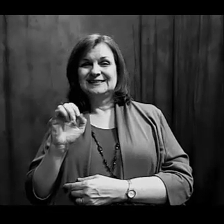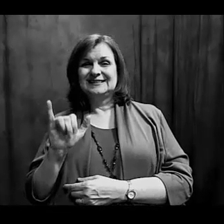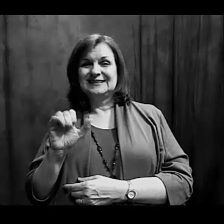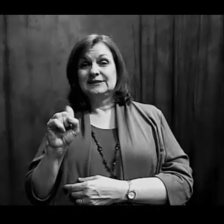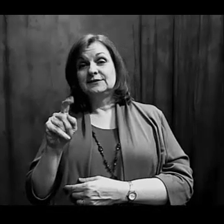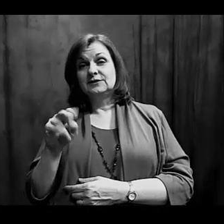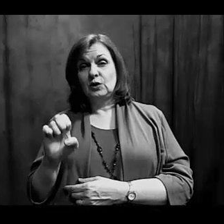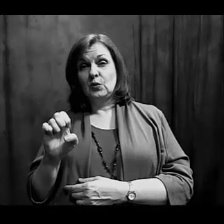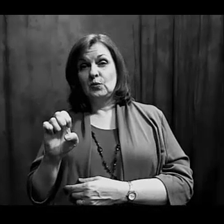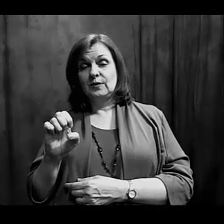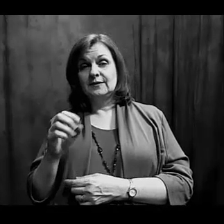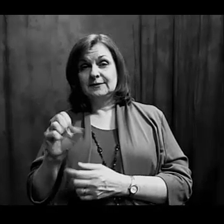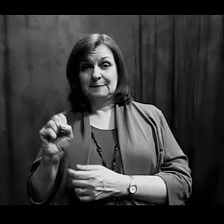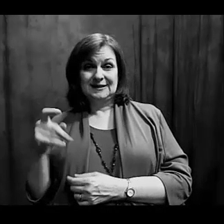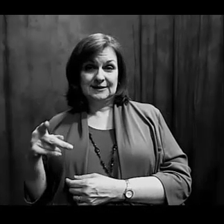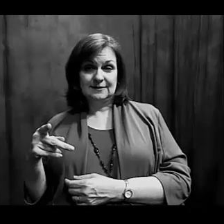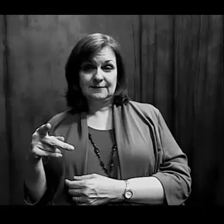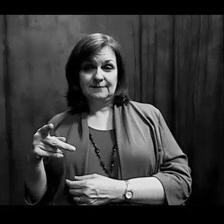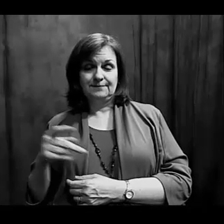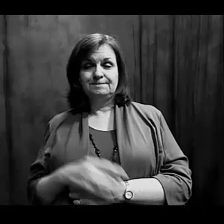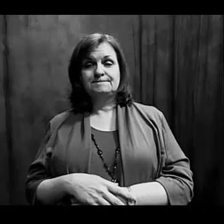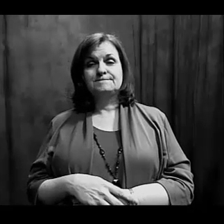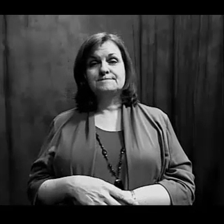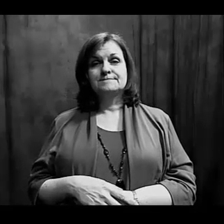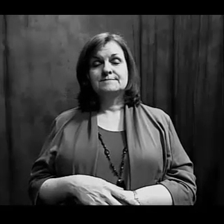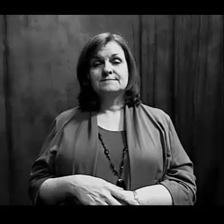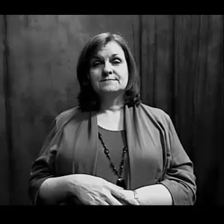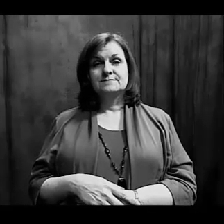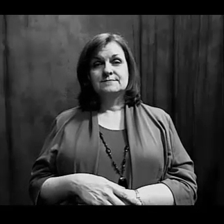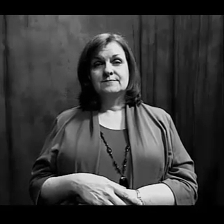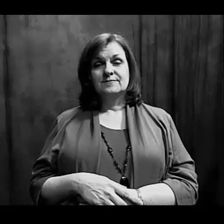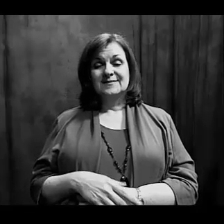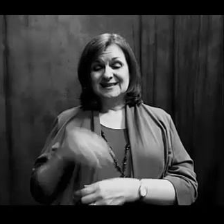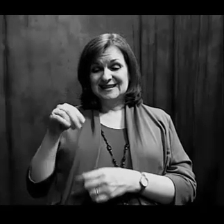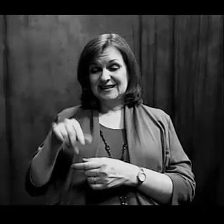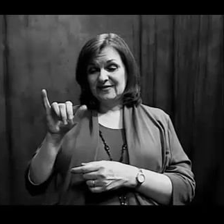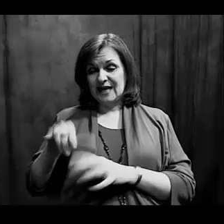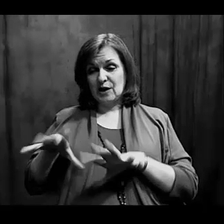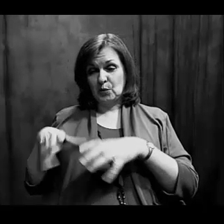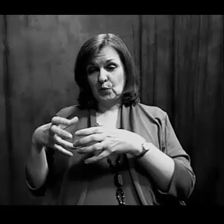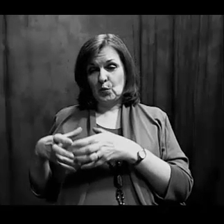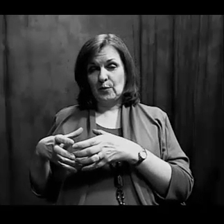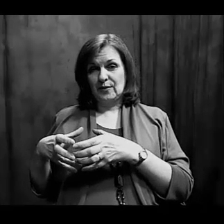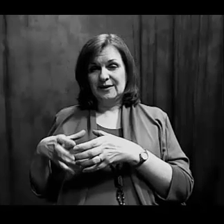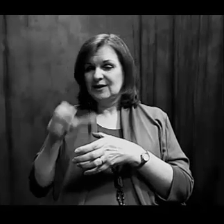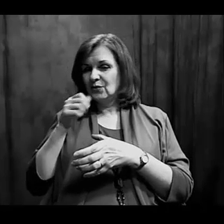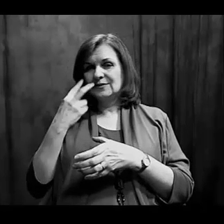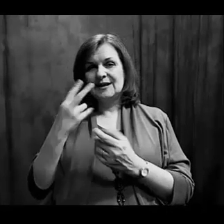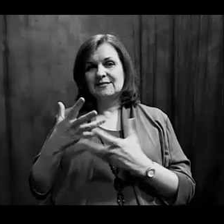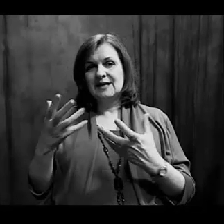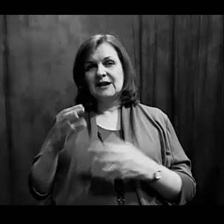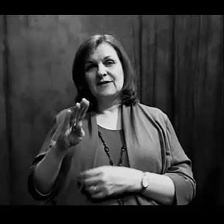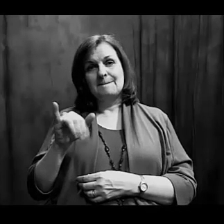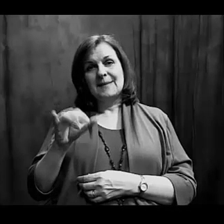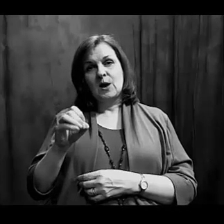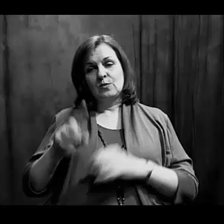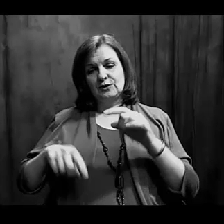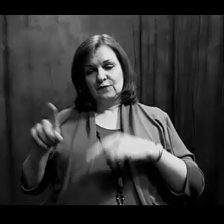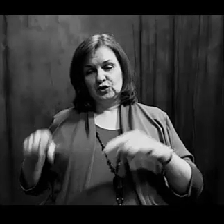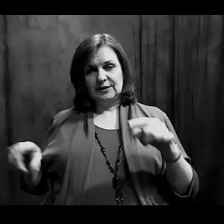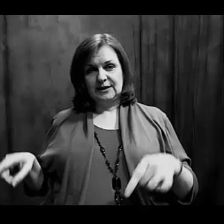species. With these kinds of keystone species in place, we actually see very little biodiversity.